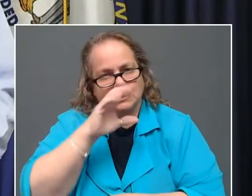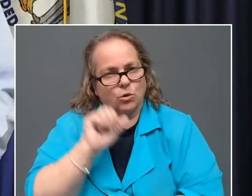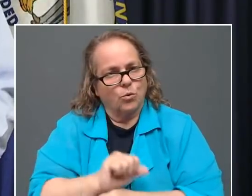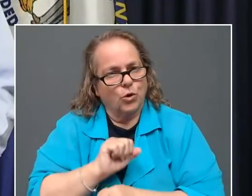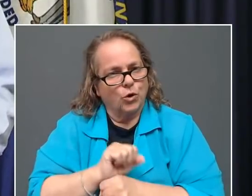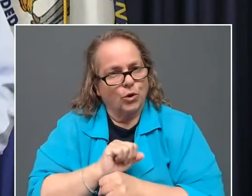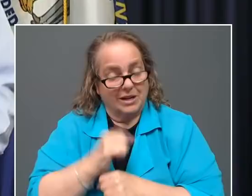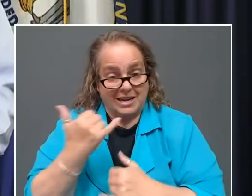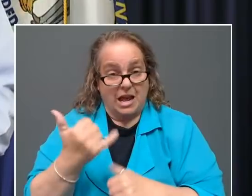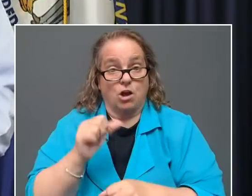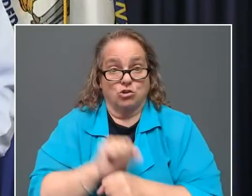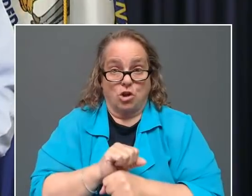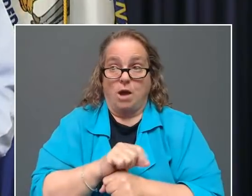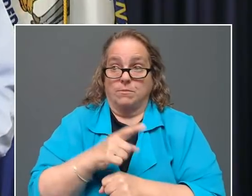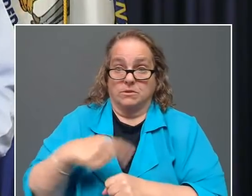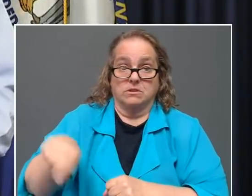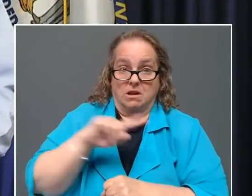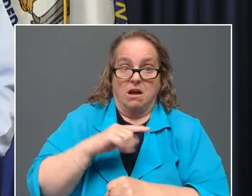available?